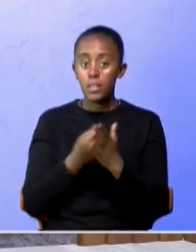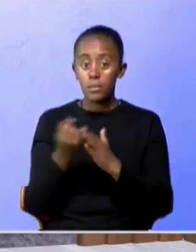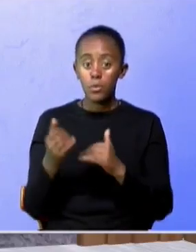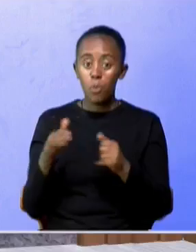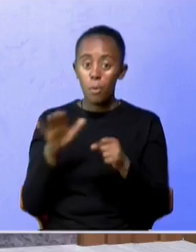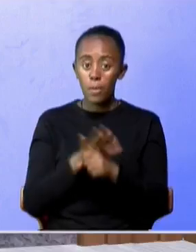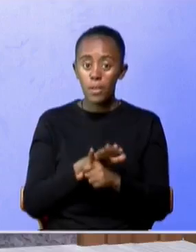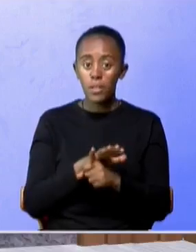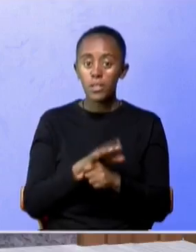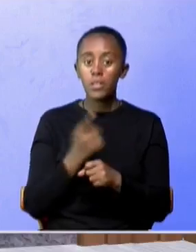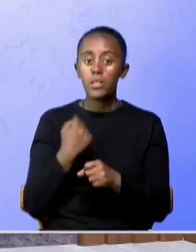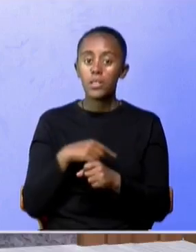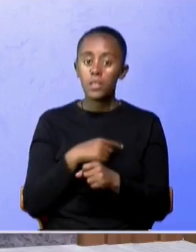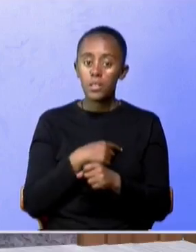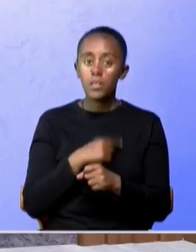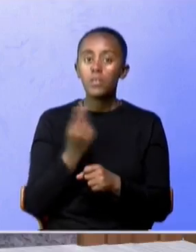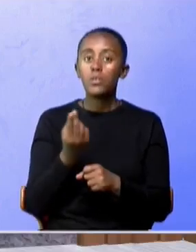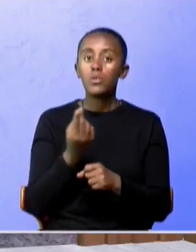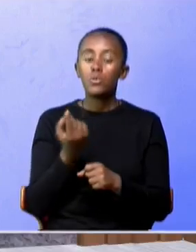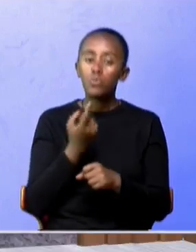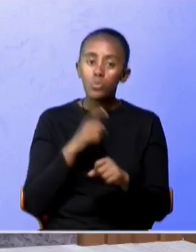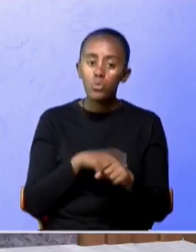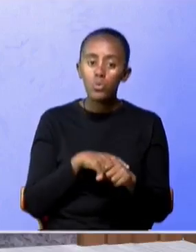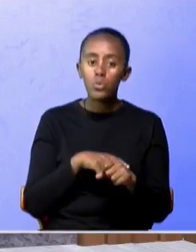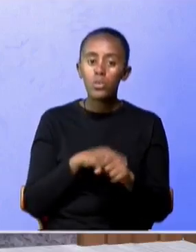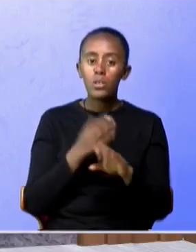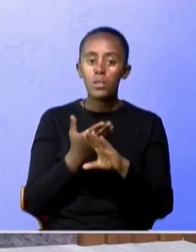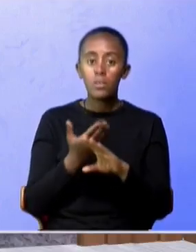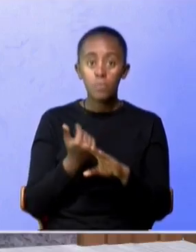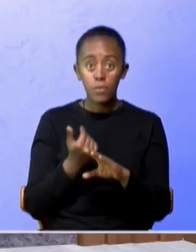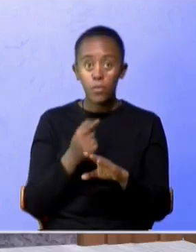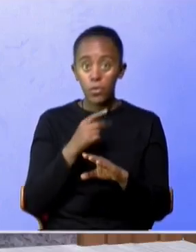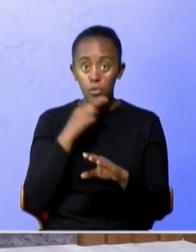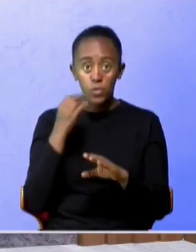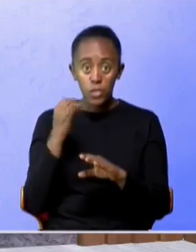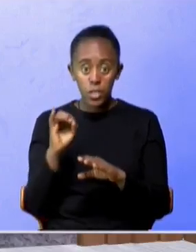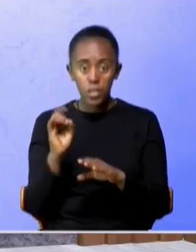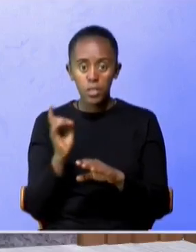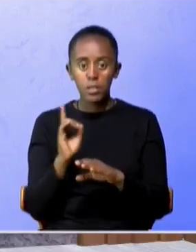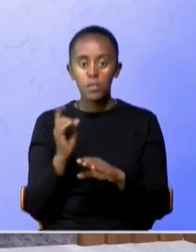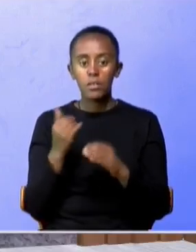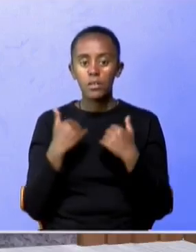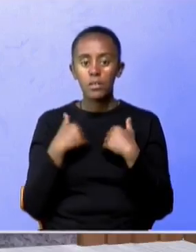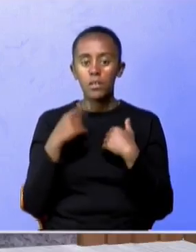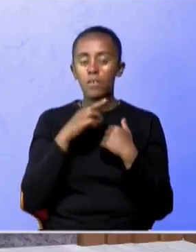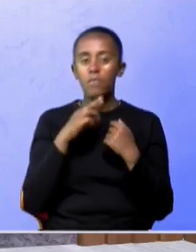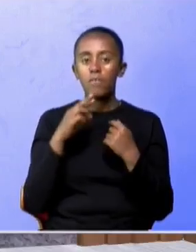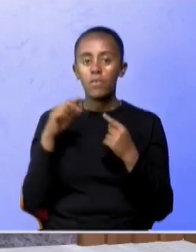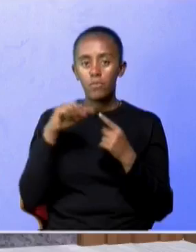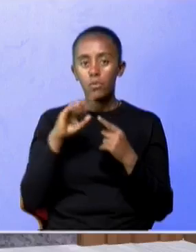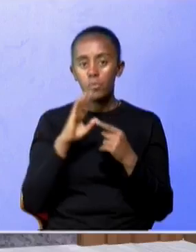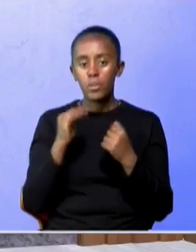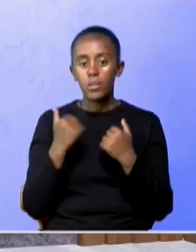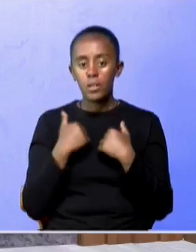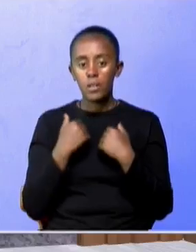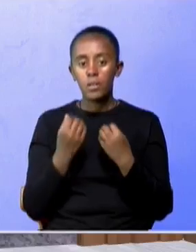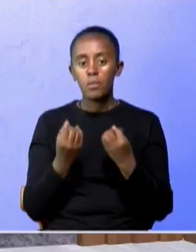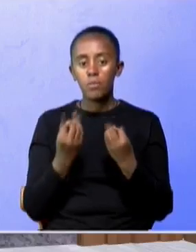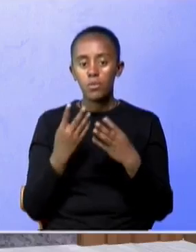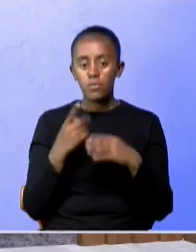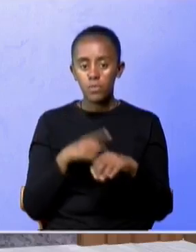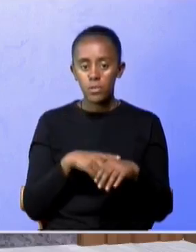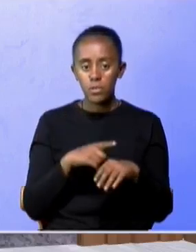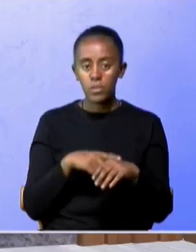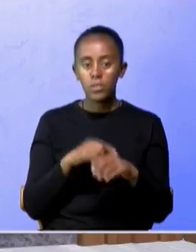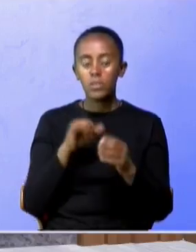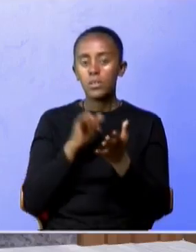complement, we usually, before the gerund, we have the verb to be is most of the time.